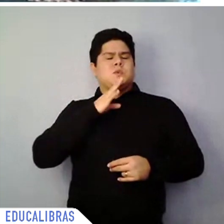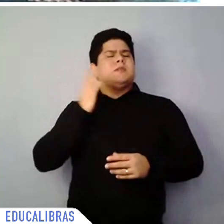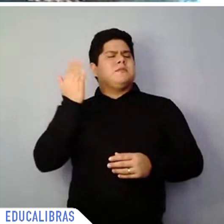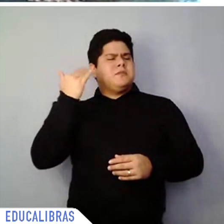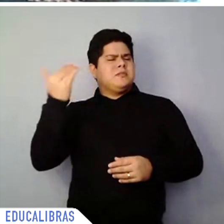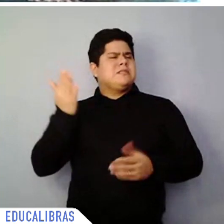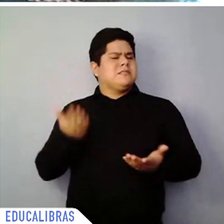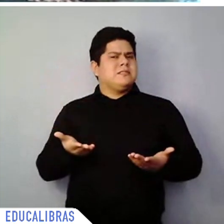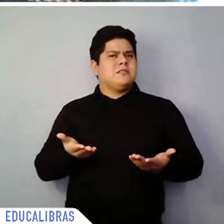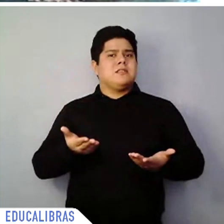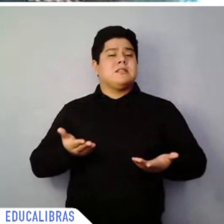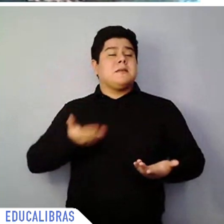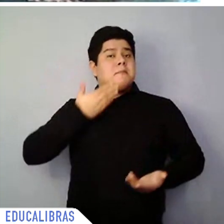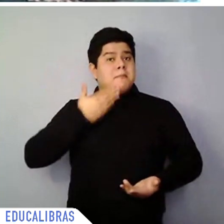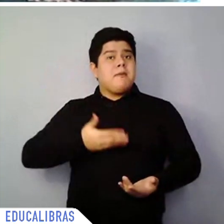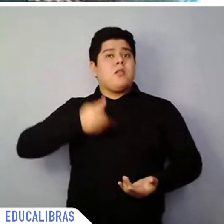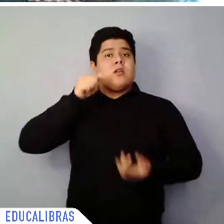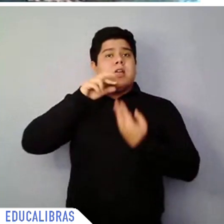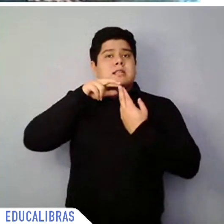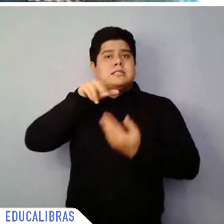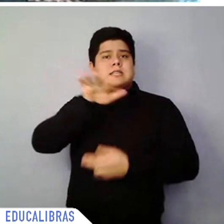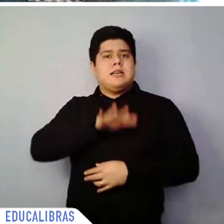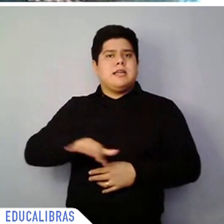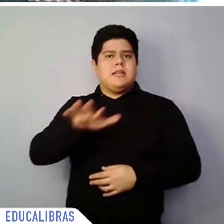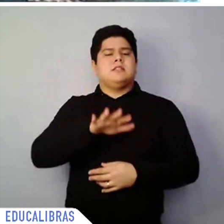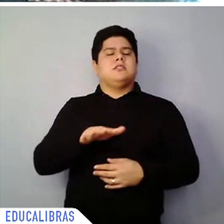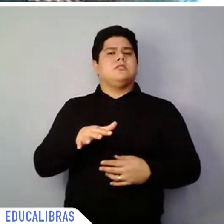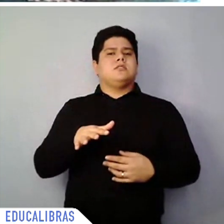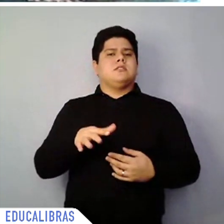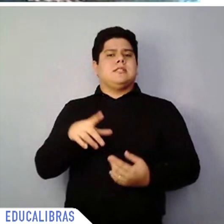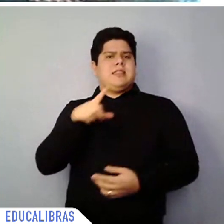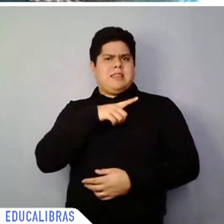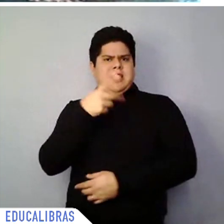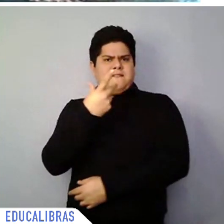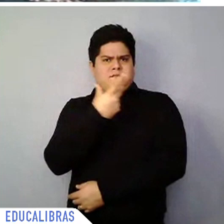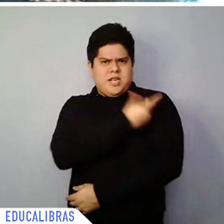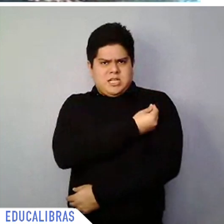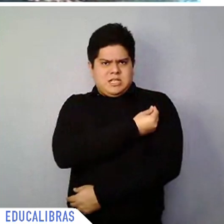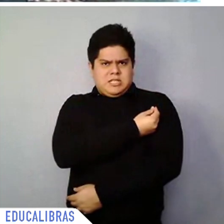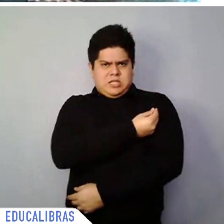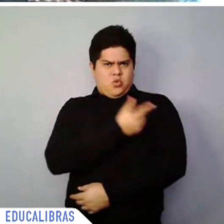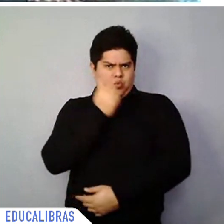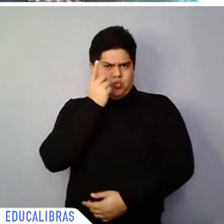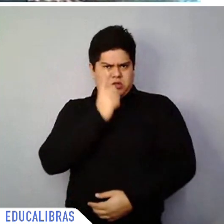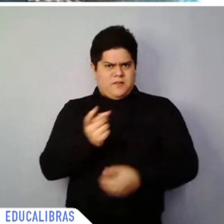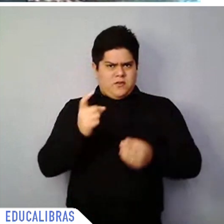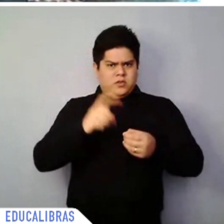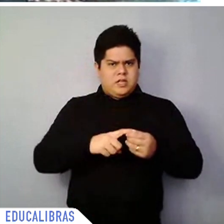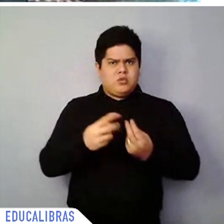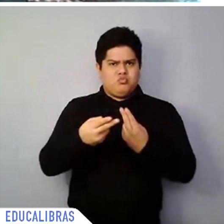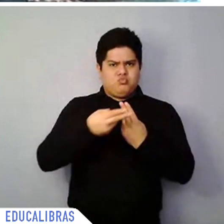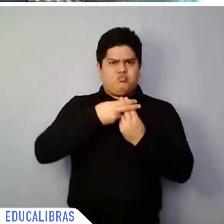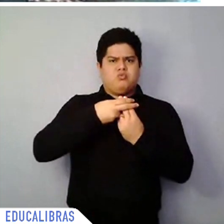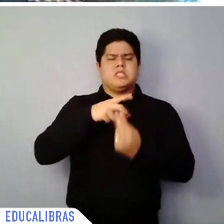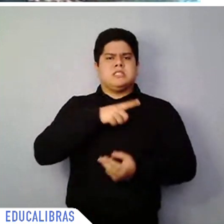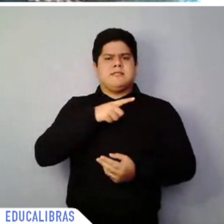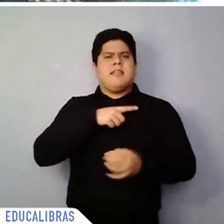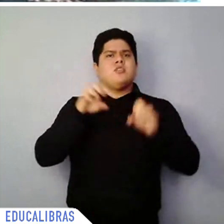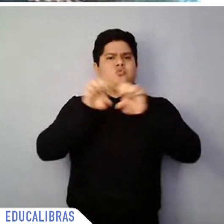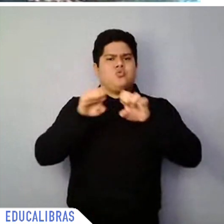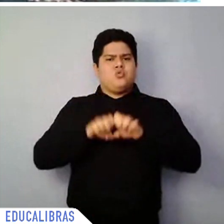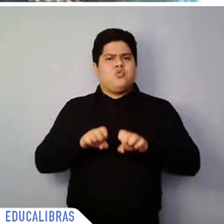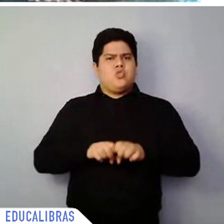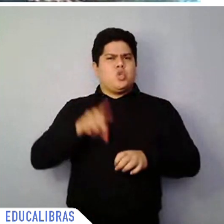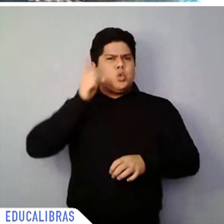vaccinated over 1 million people per day. And what do we need to improve in this network? If we had a vaccine, could we do that